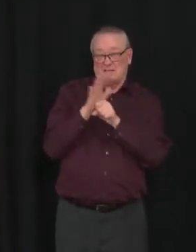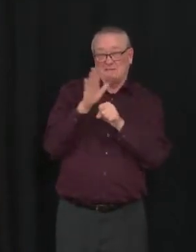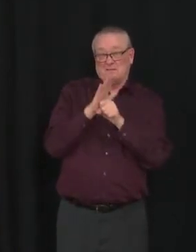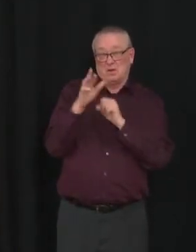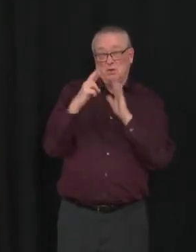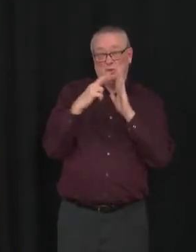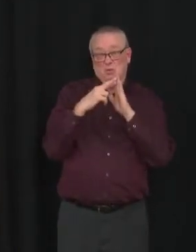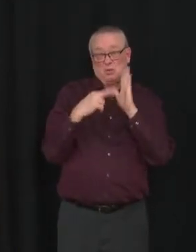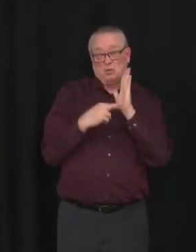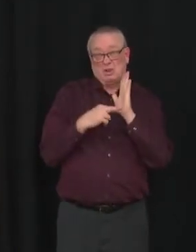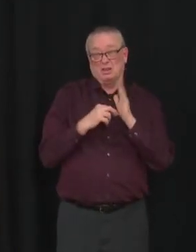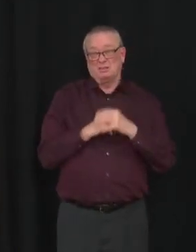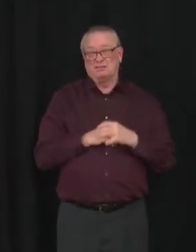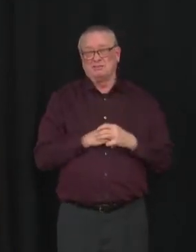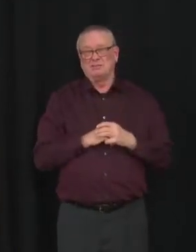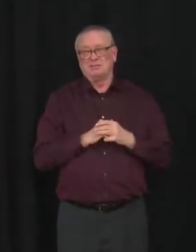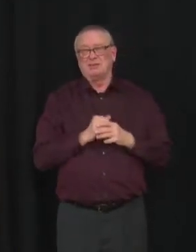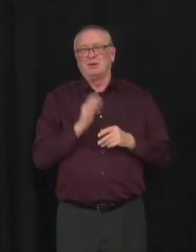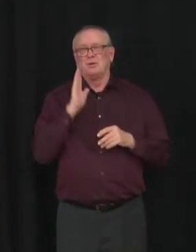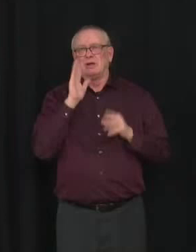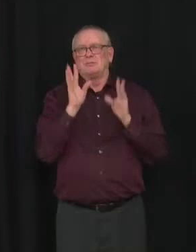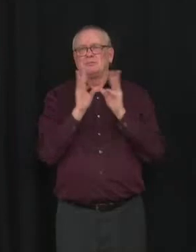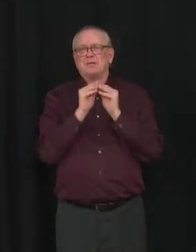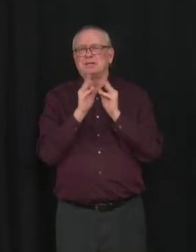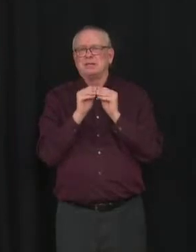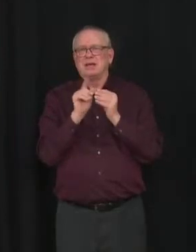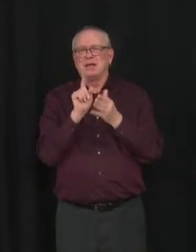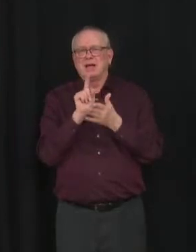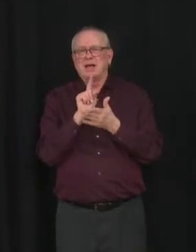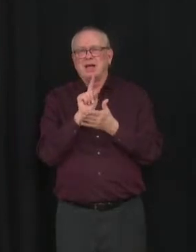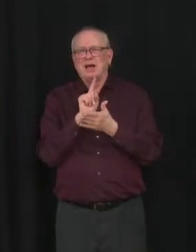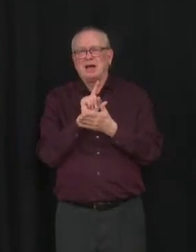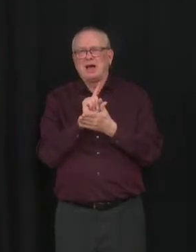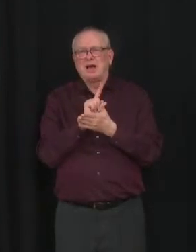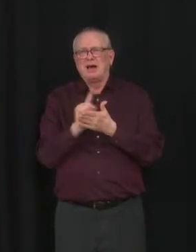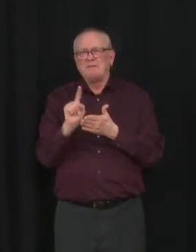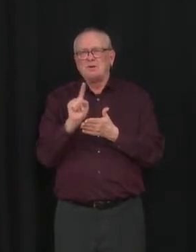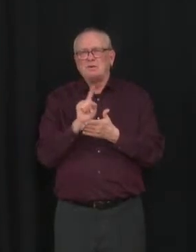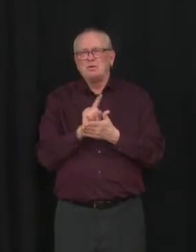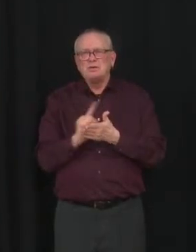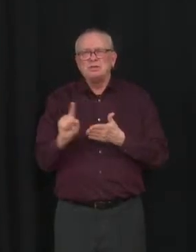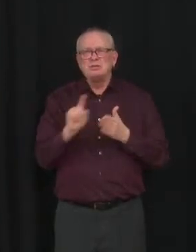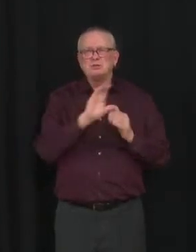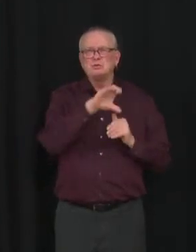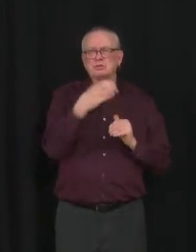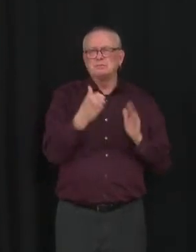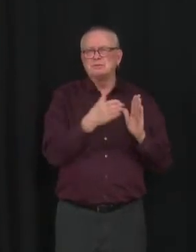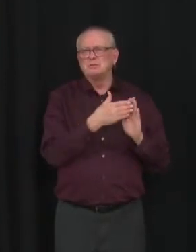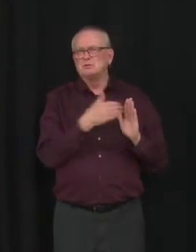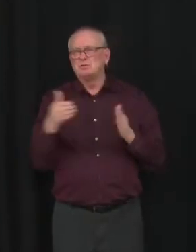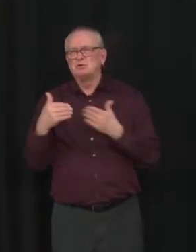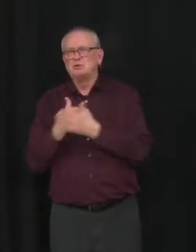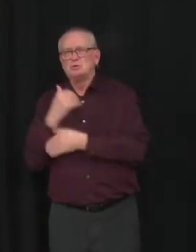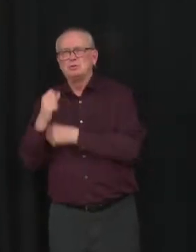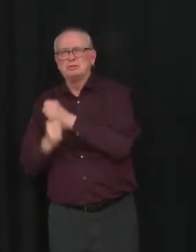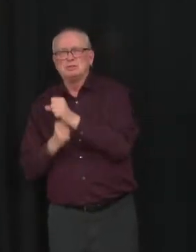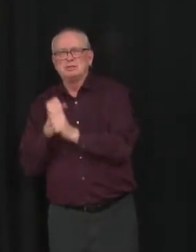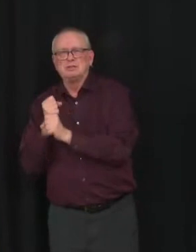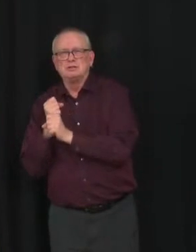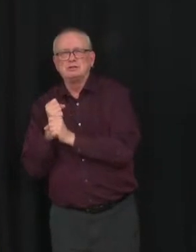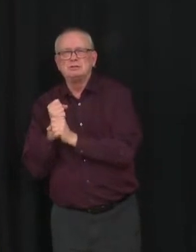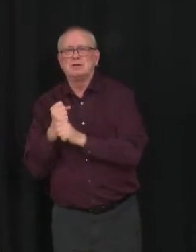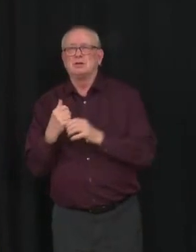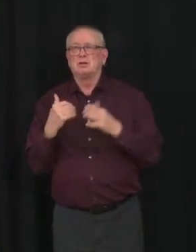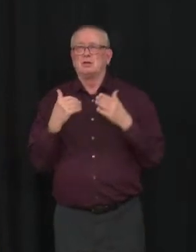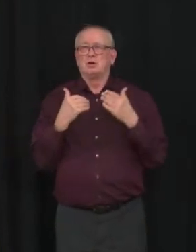conference a week from now between Christmas and New Year's where the health restrictions and the bar will move once again?